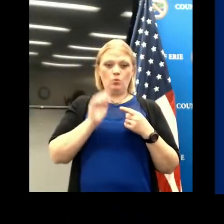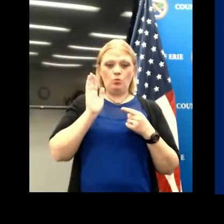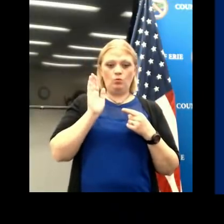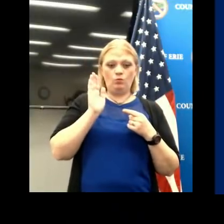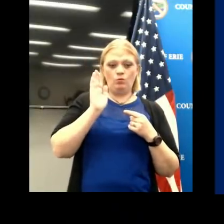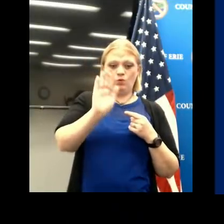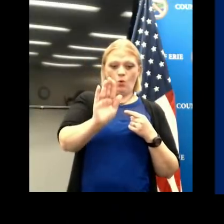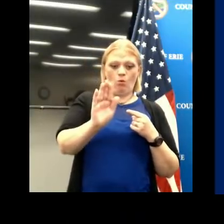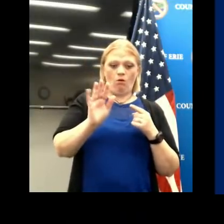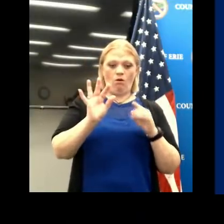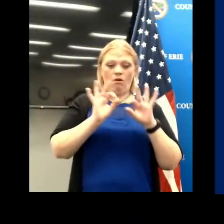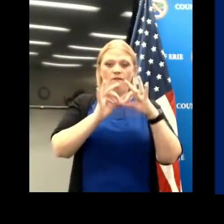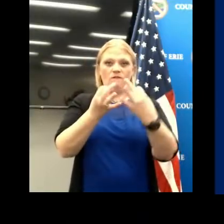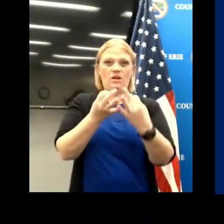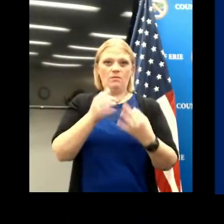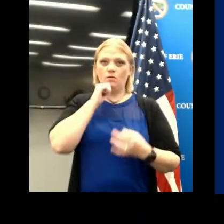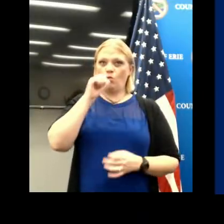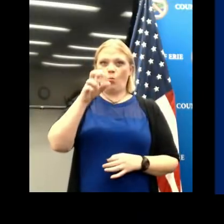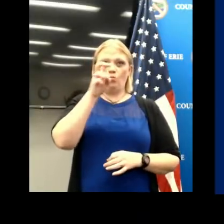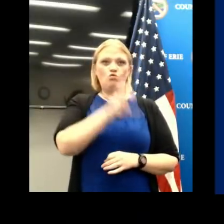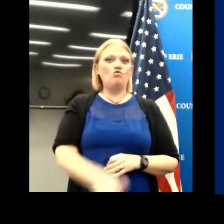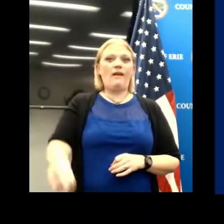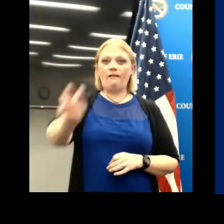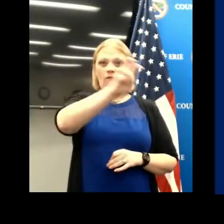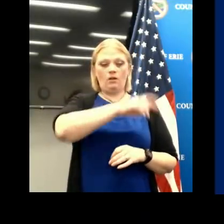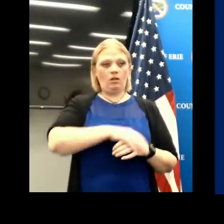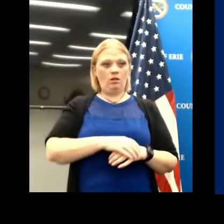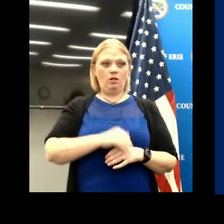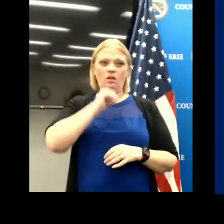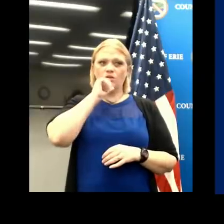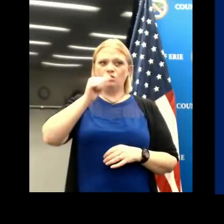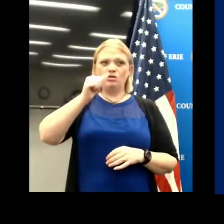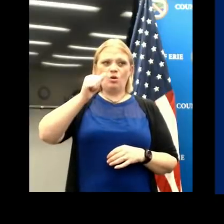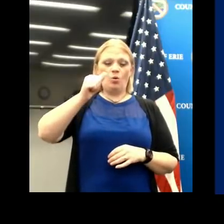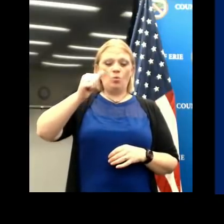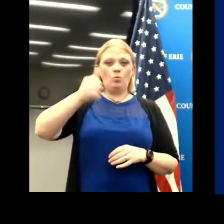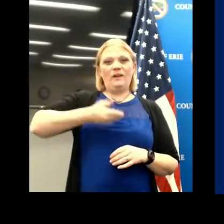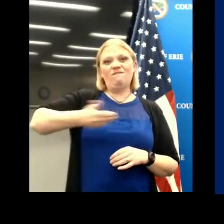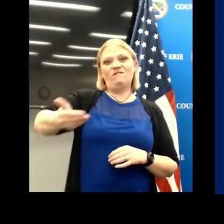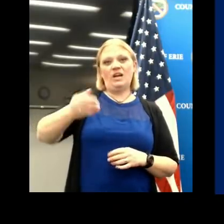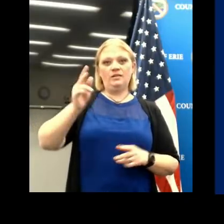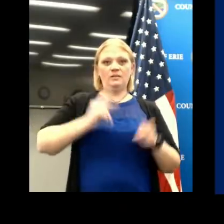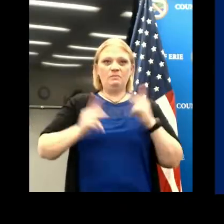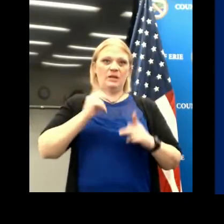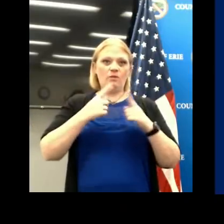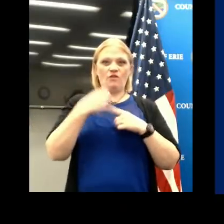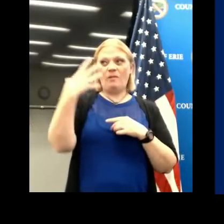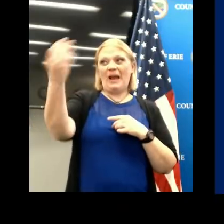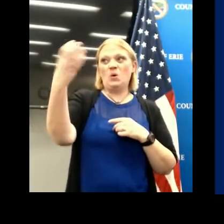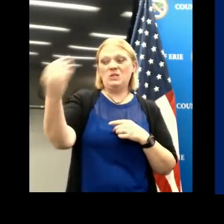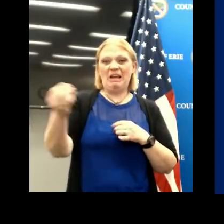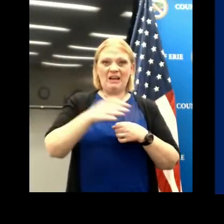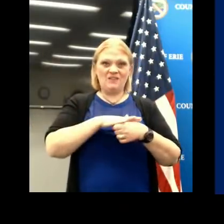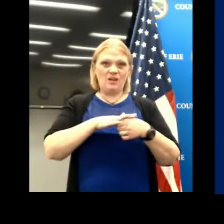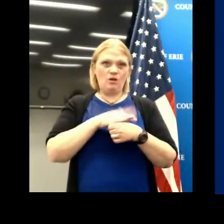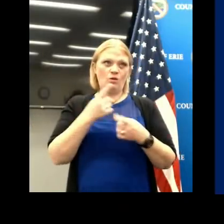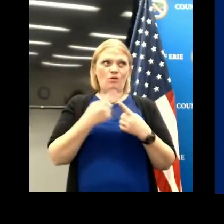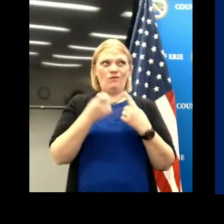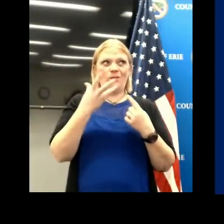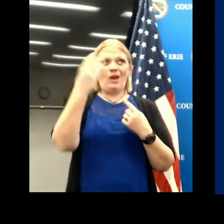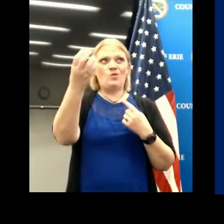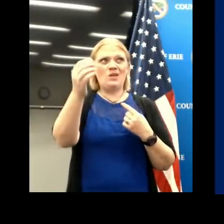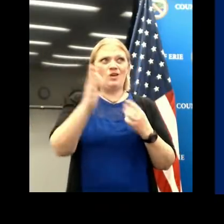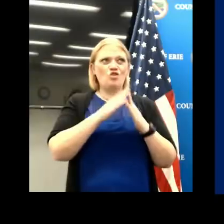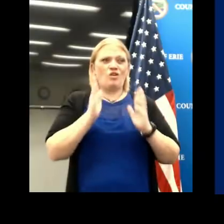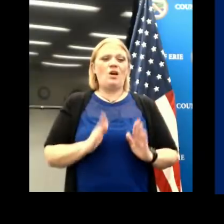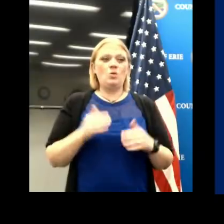immediate family. Do not travel. Don't invite visitors from outside the area, for that matter, truthfully outside your home